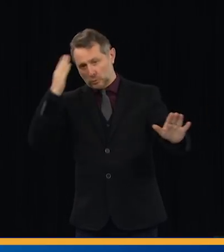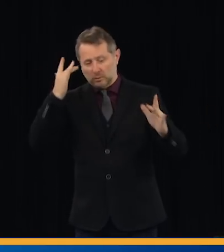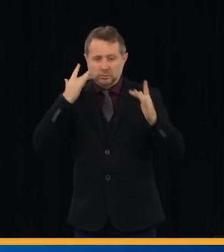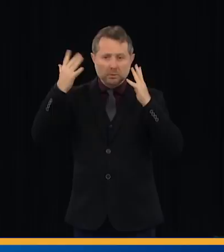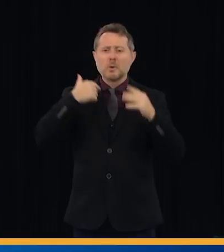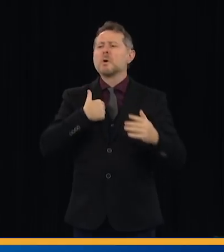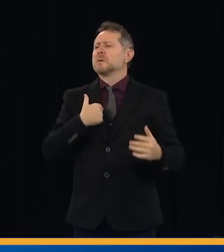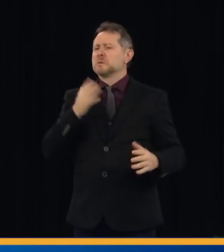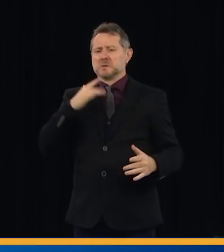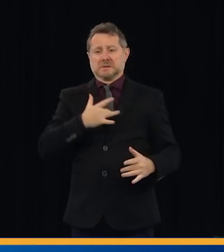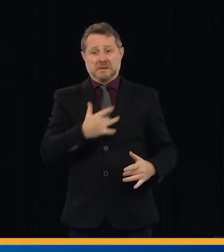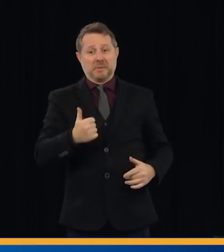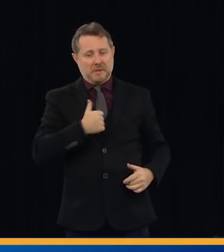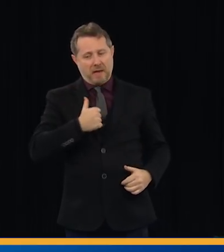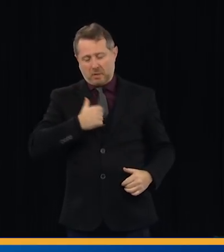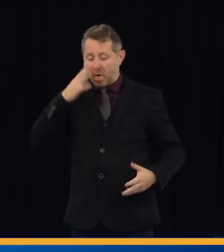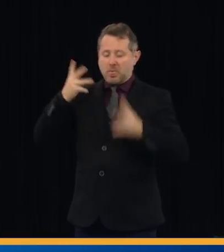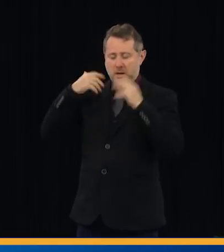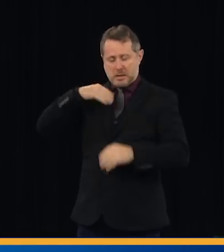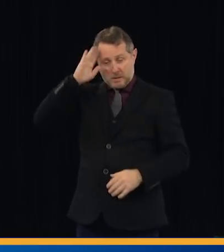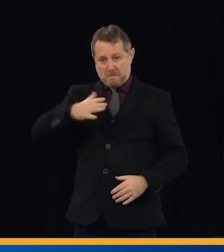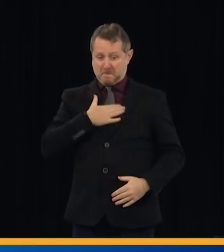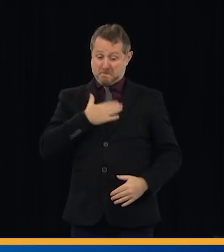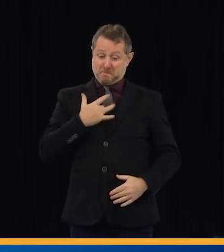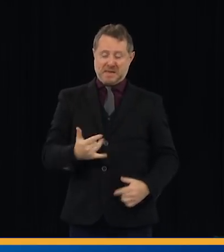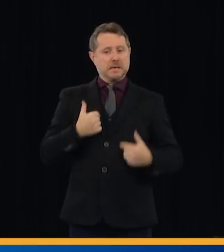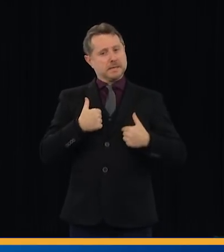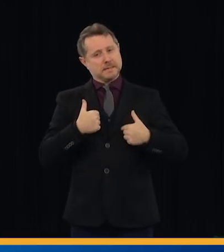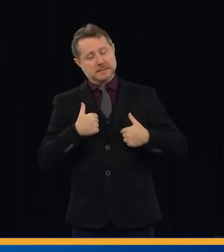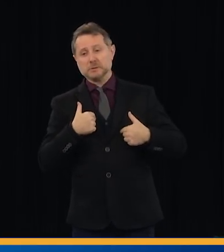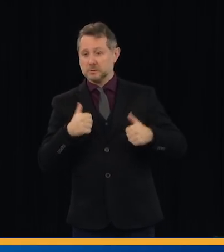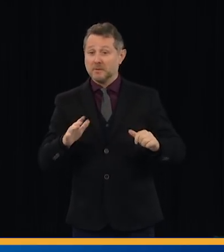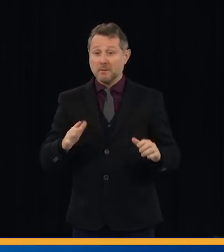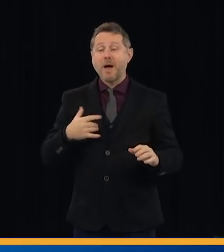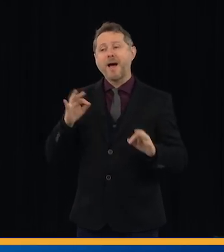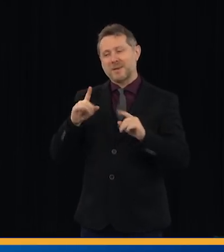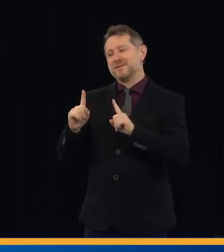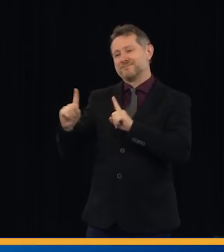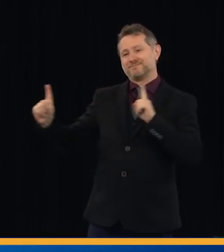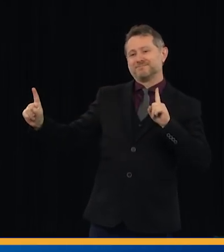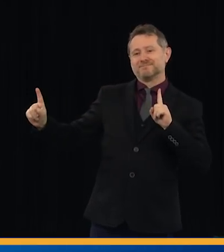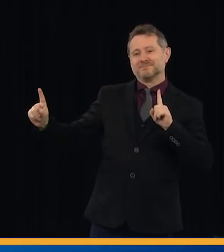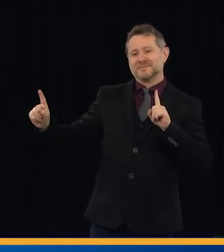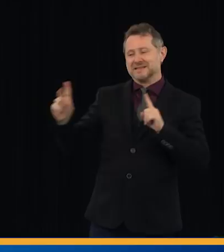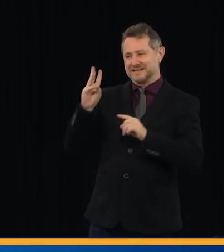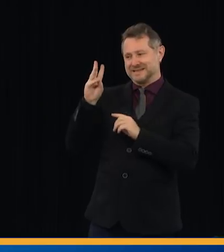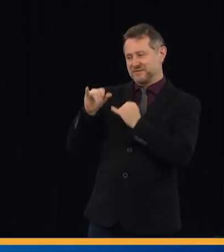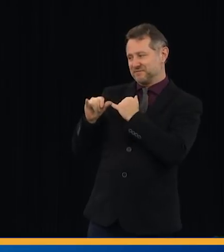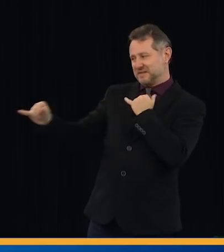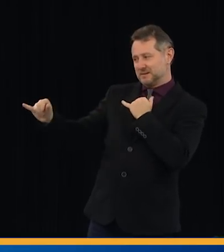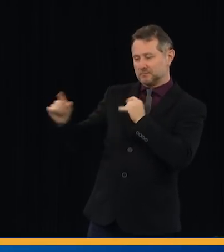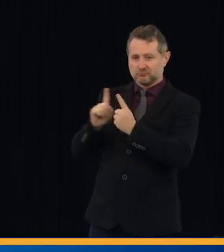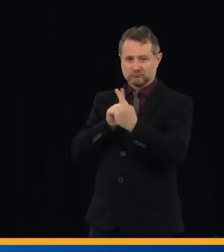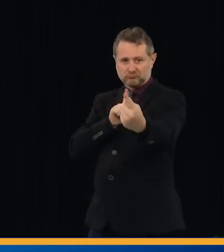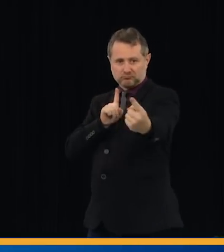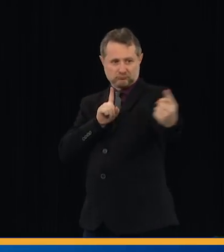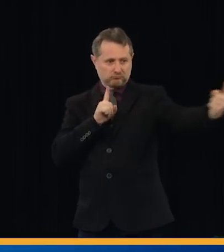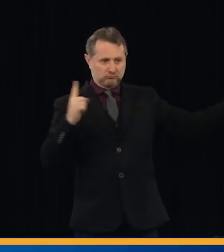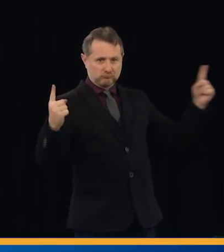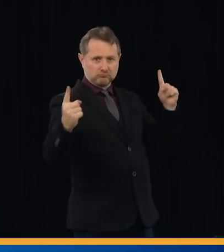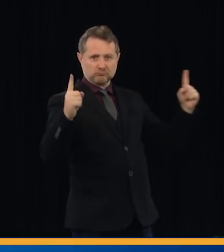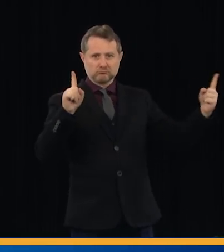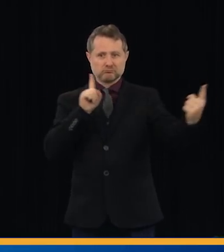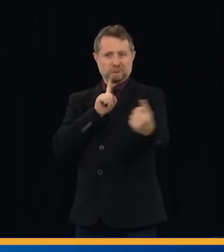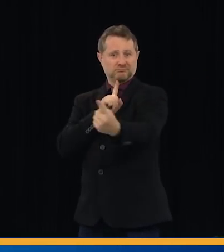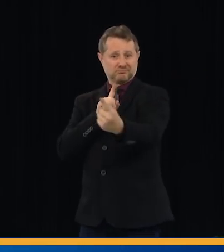I don't touch anyone else's face. Stay 6 feet away from people. The social